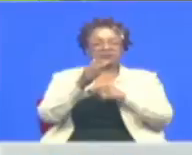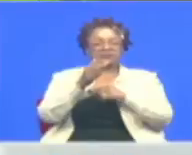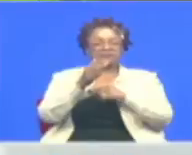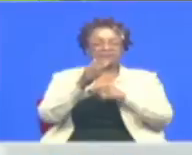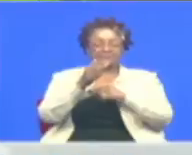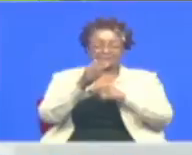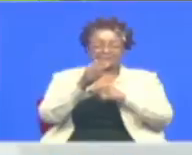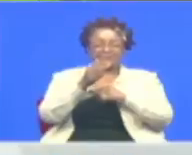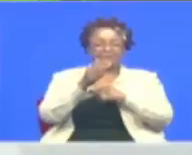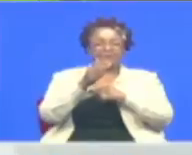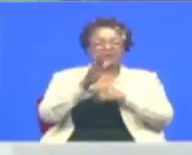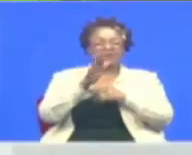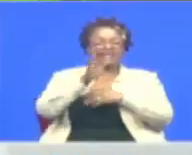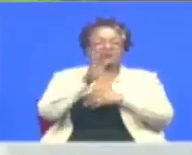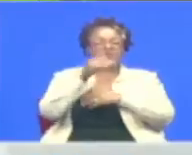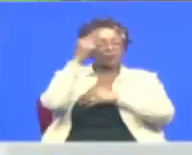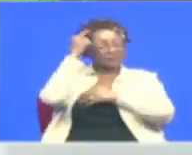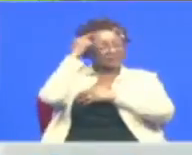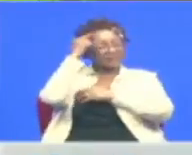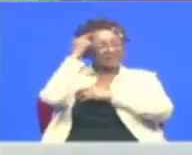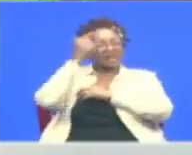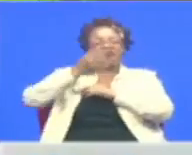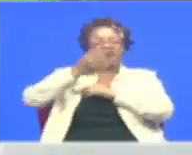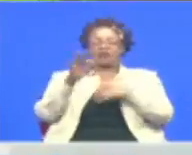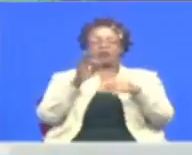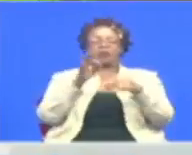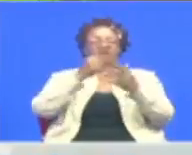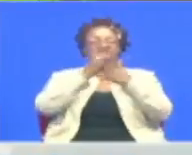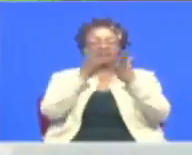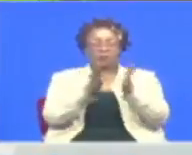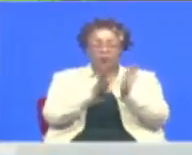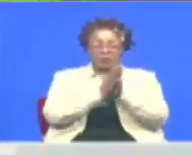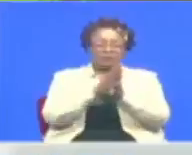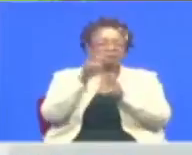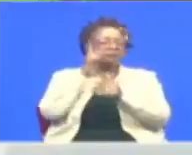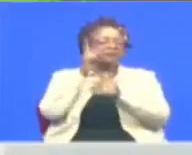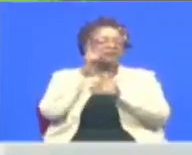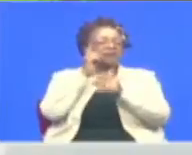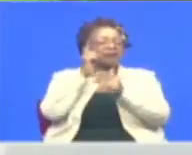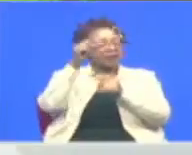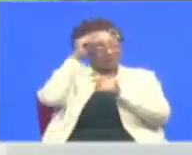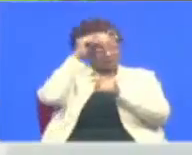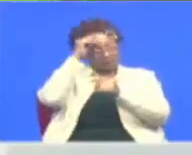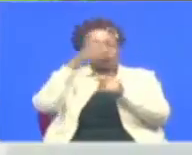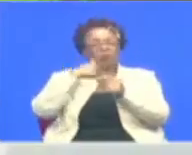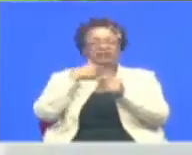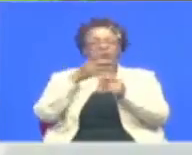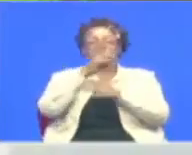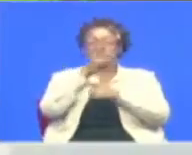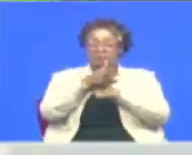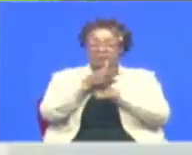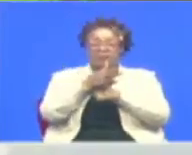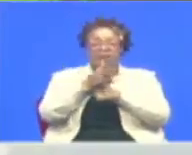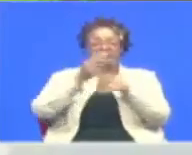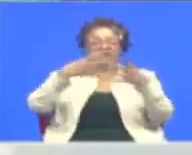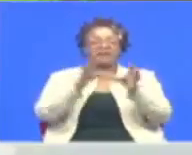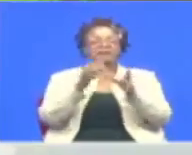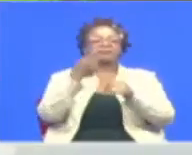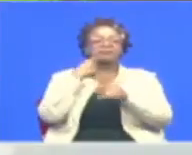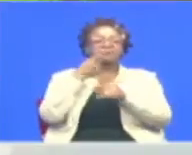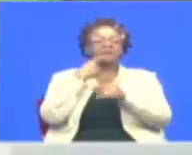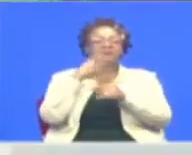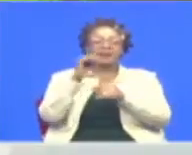Now, he was considered a charismatic freedom fighter, one who the British government was keen on silencing. And according to his family, Kirinyaga-born General